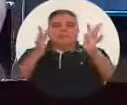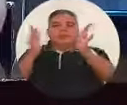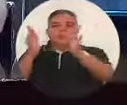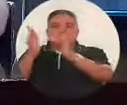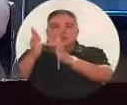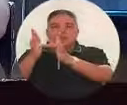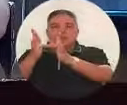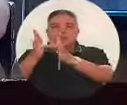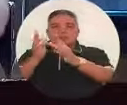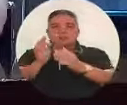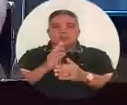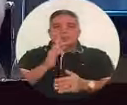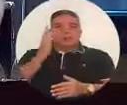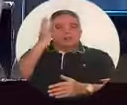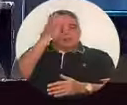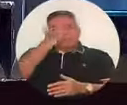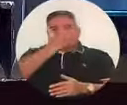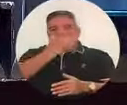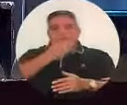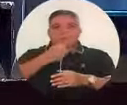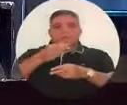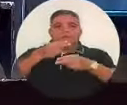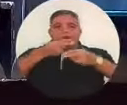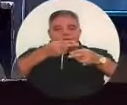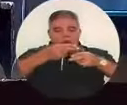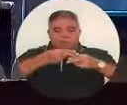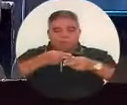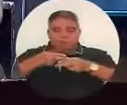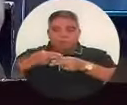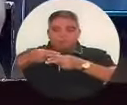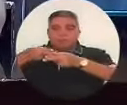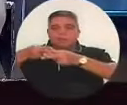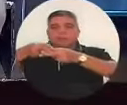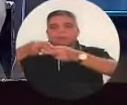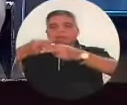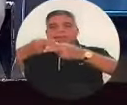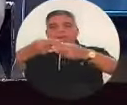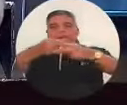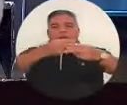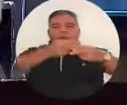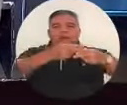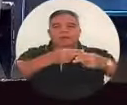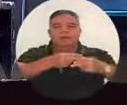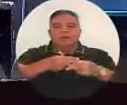name. Jesus, what a beautiful